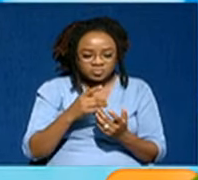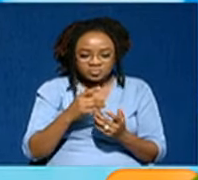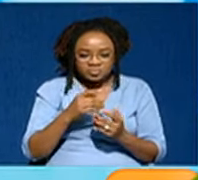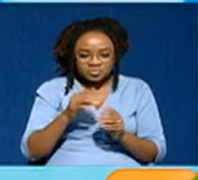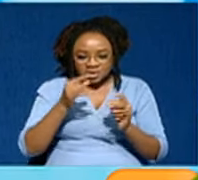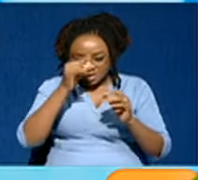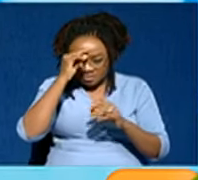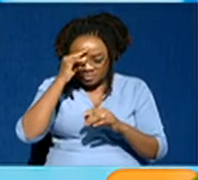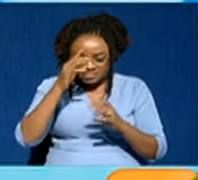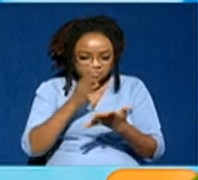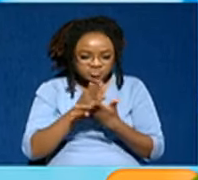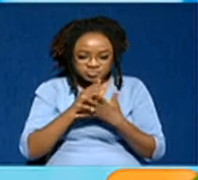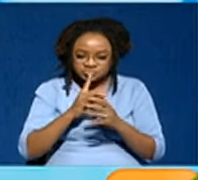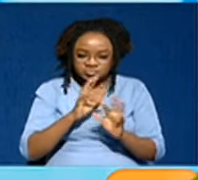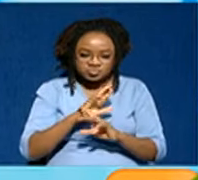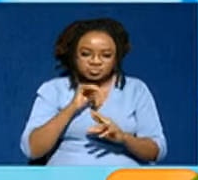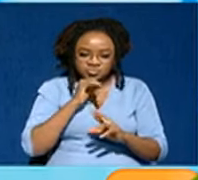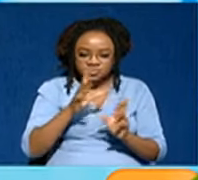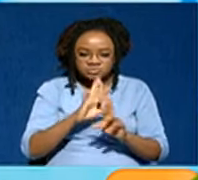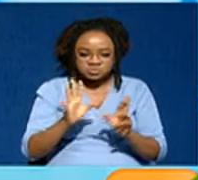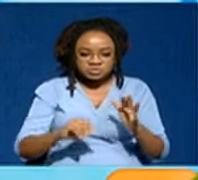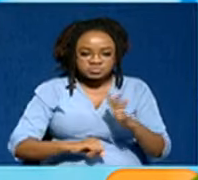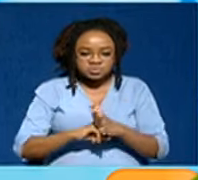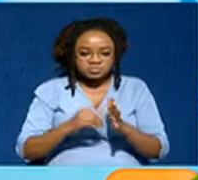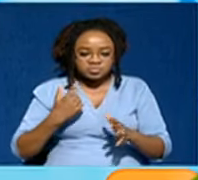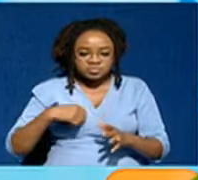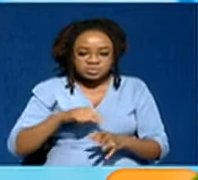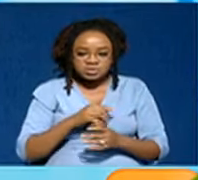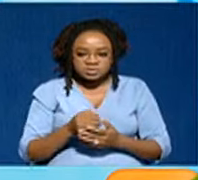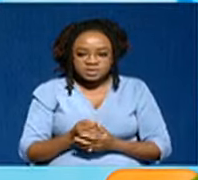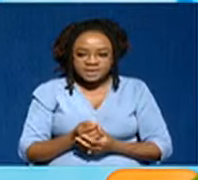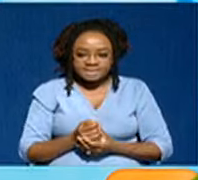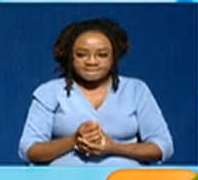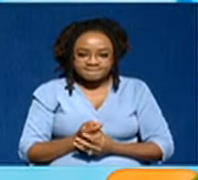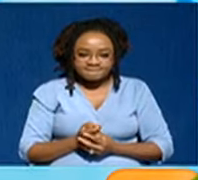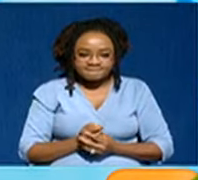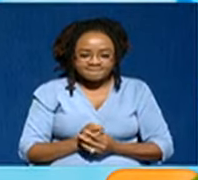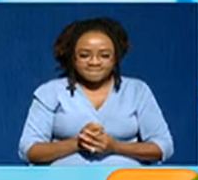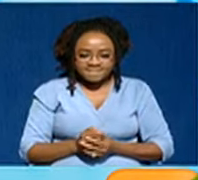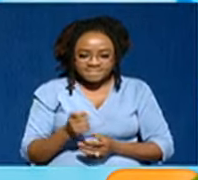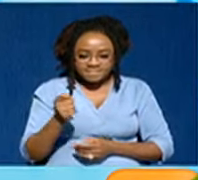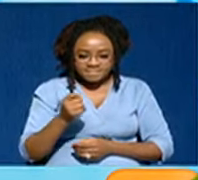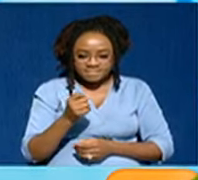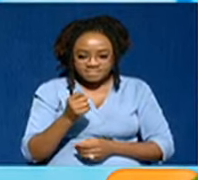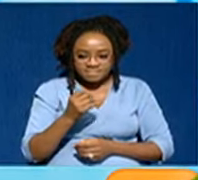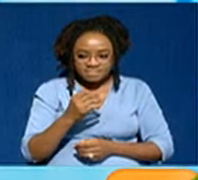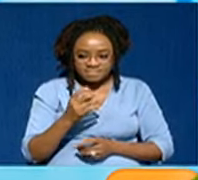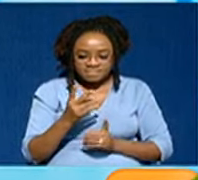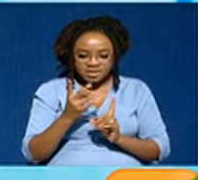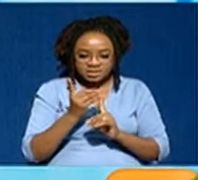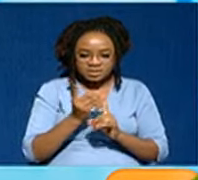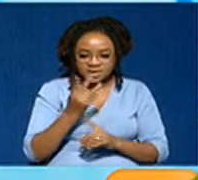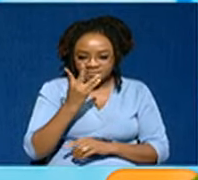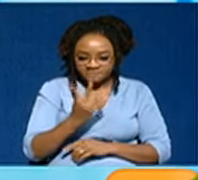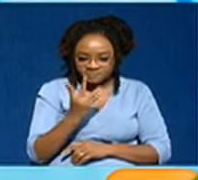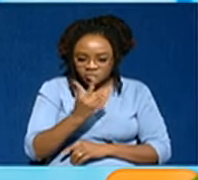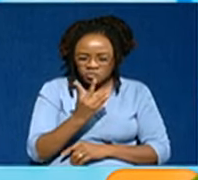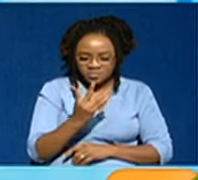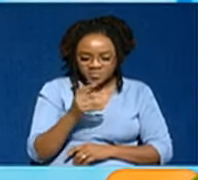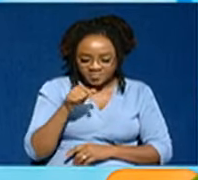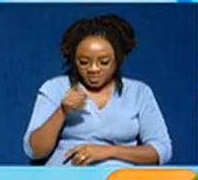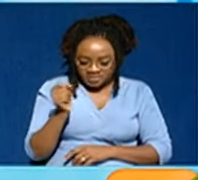On 4th of this month, we jointly came together with the KMPDU, together with the other unions, and